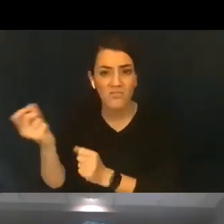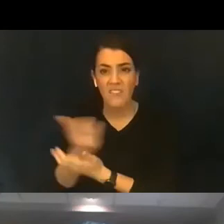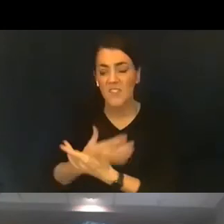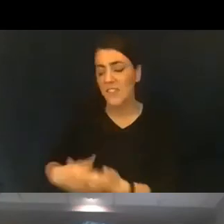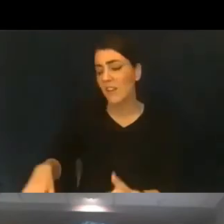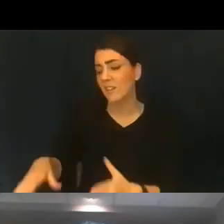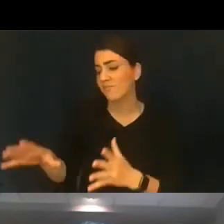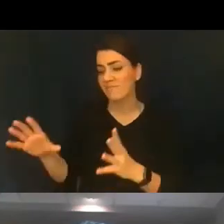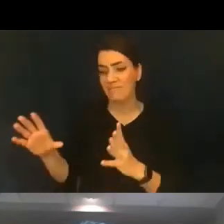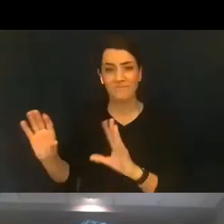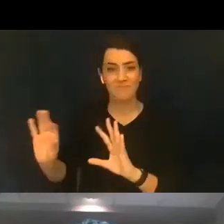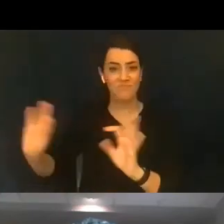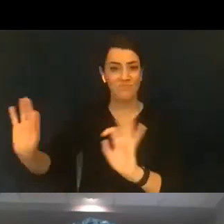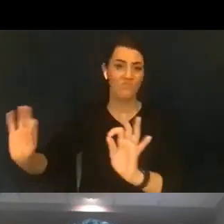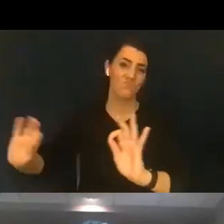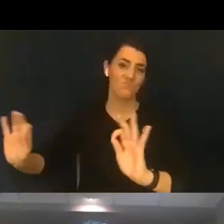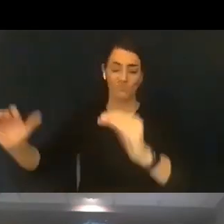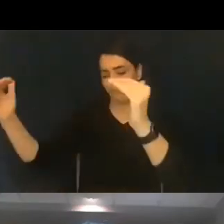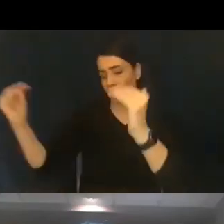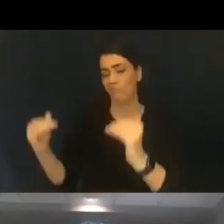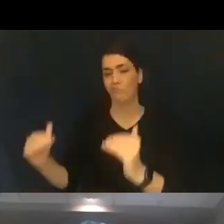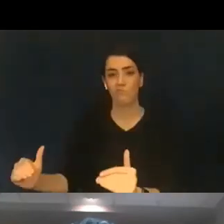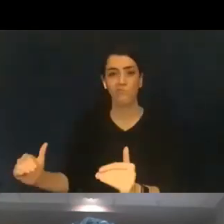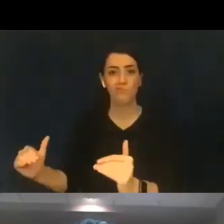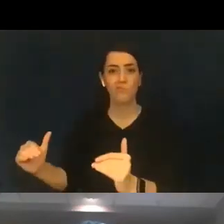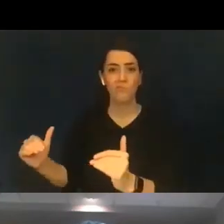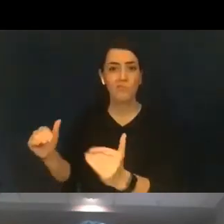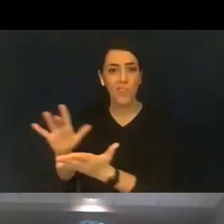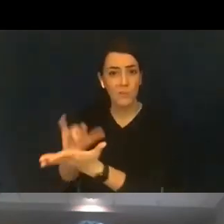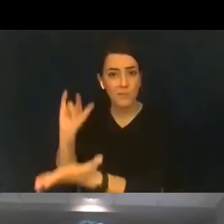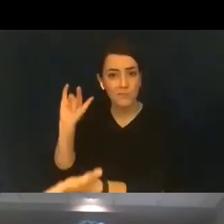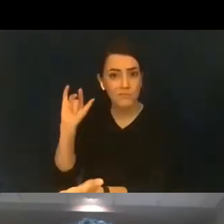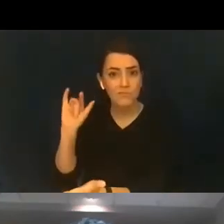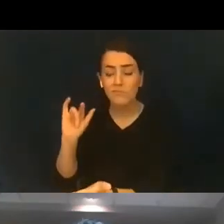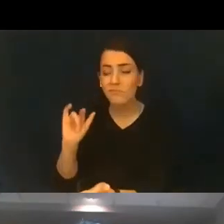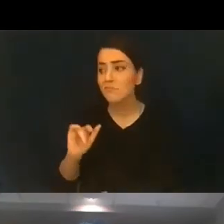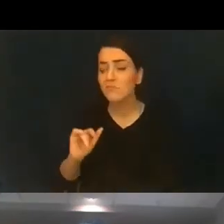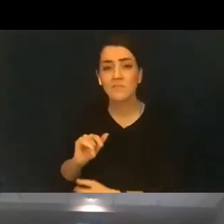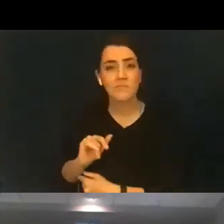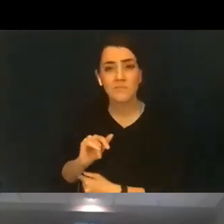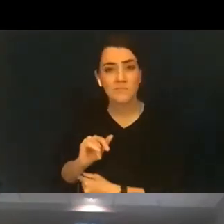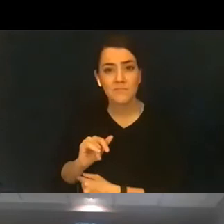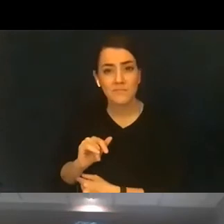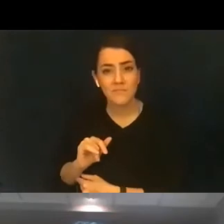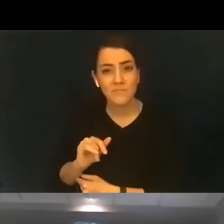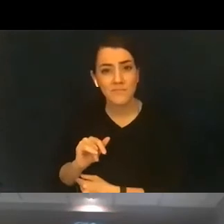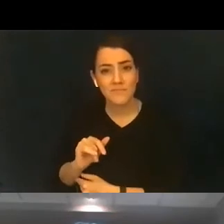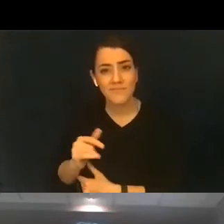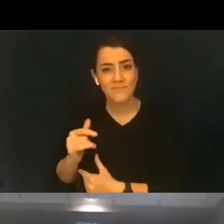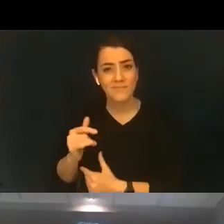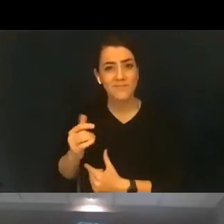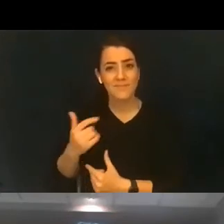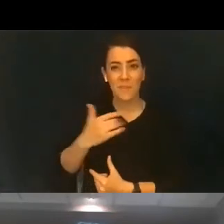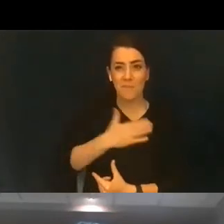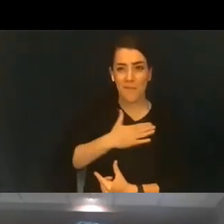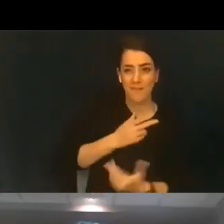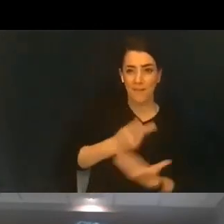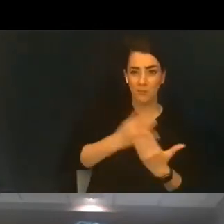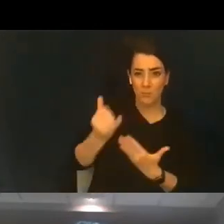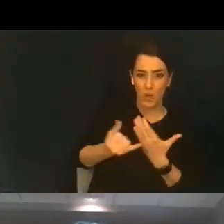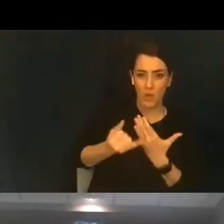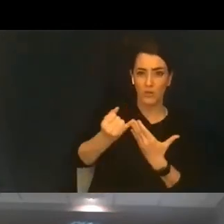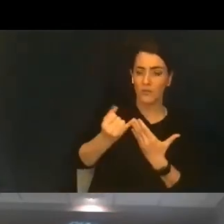they've been taken advantage of, they've been robbed of the very essence of what makes a human